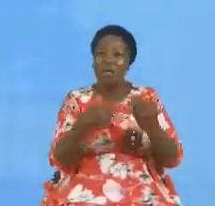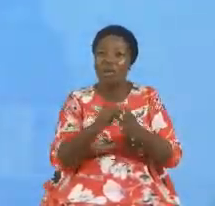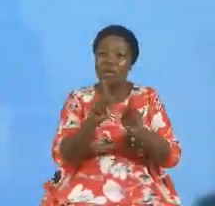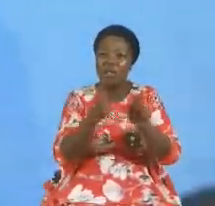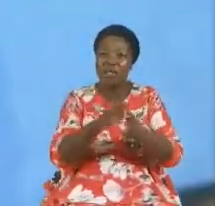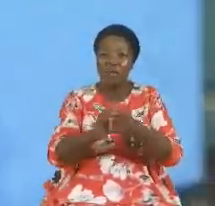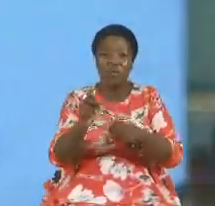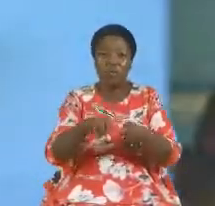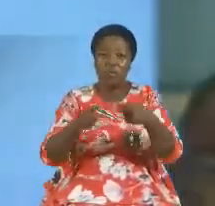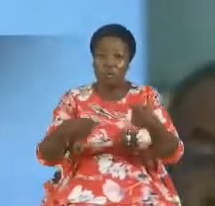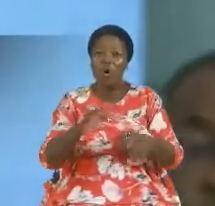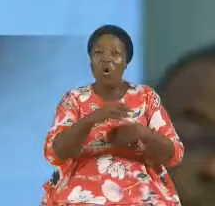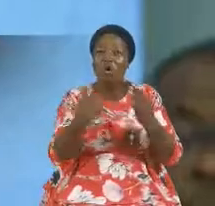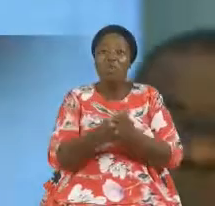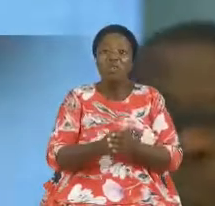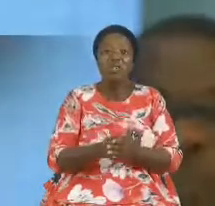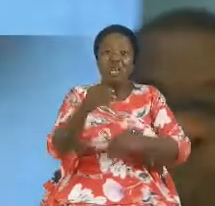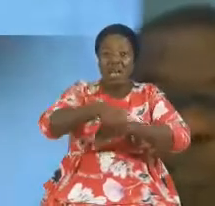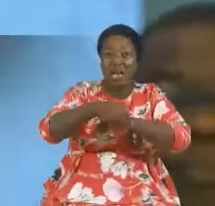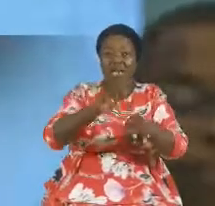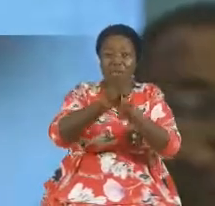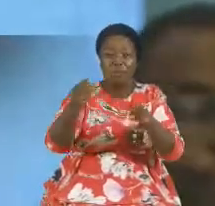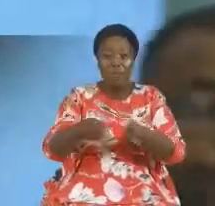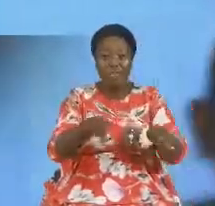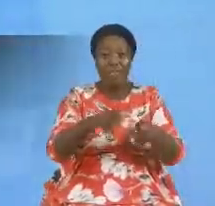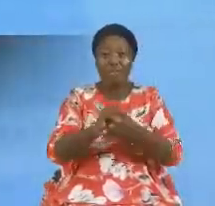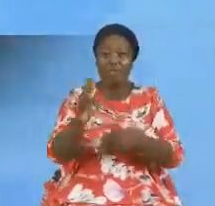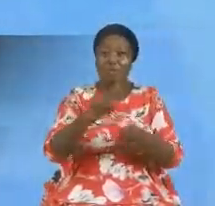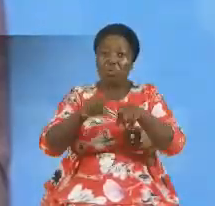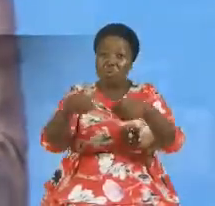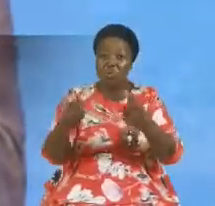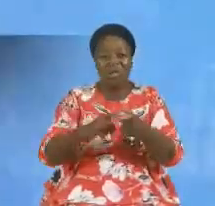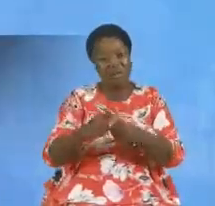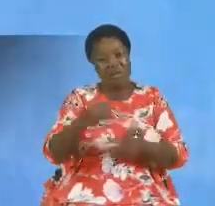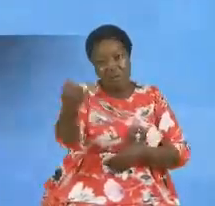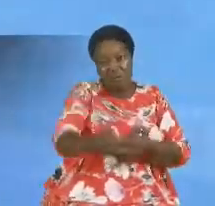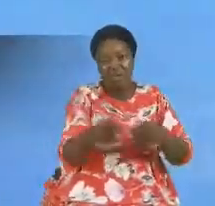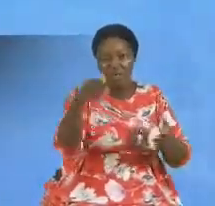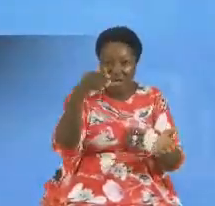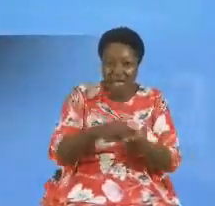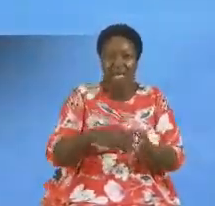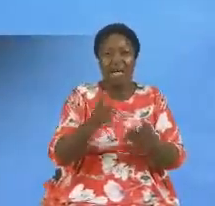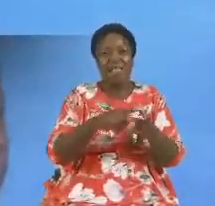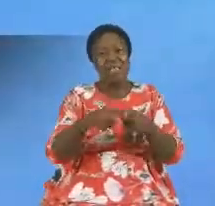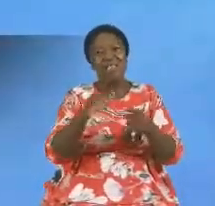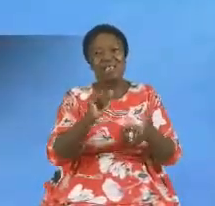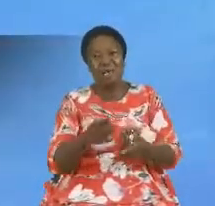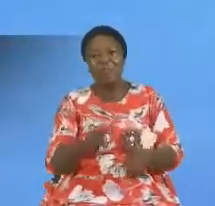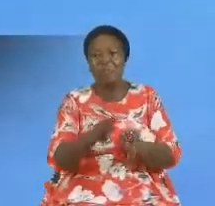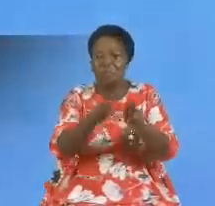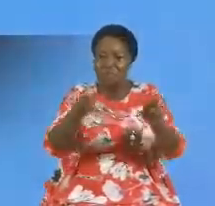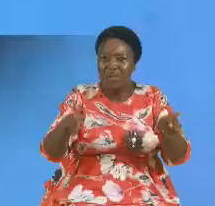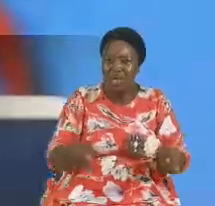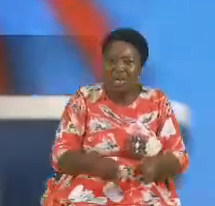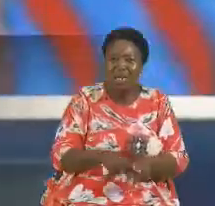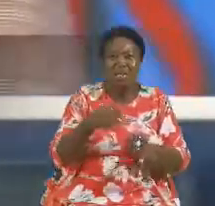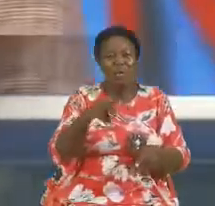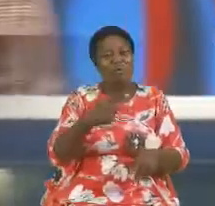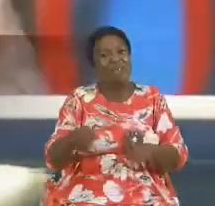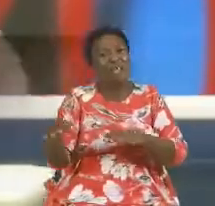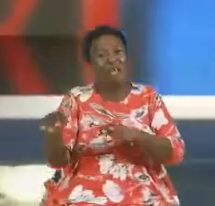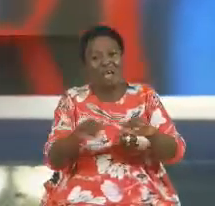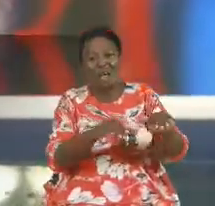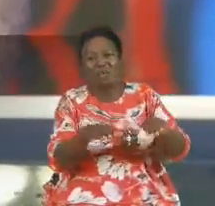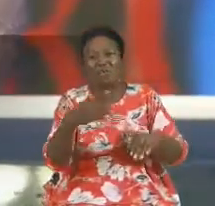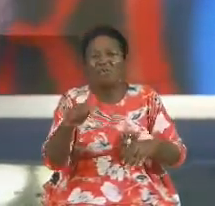the things you used to do, the places you used to go, the nightclub you used to visit, and when they're inviting you